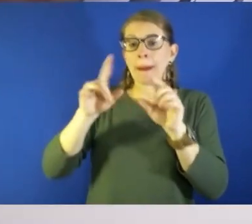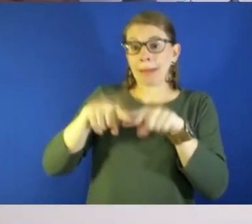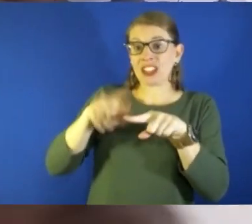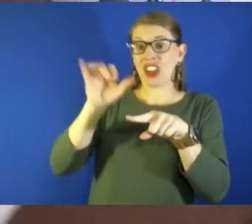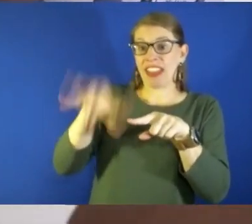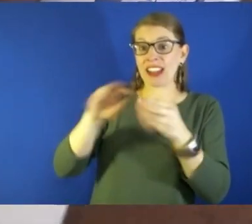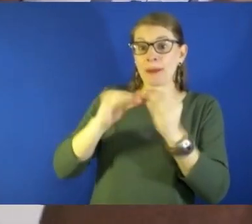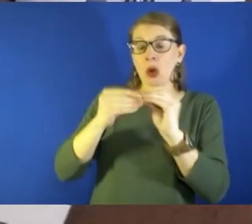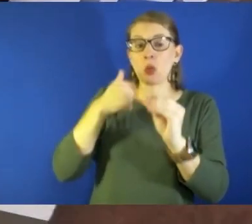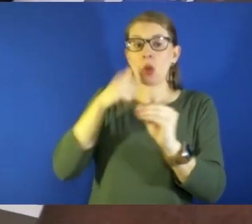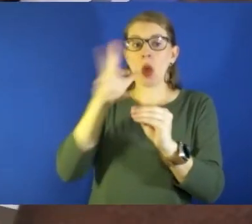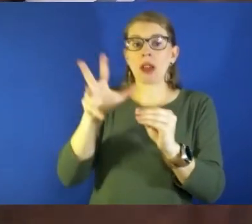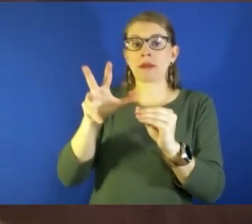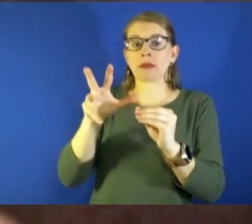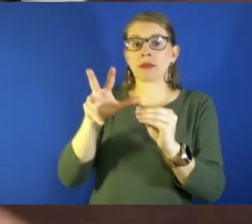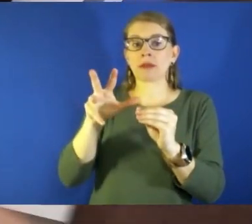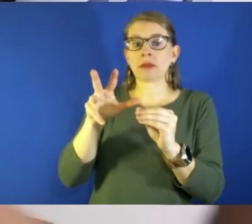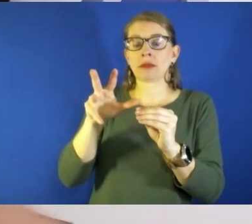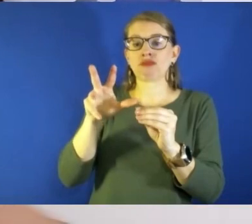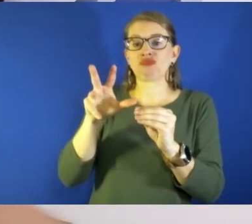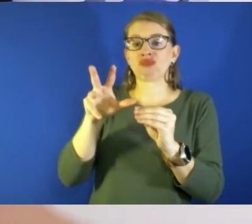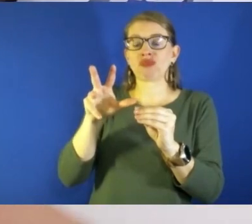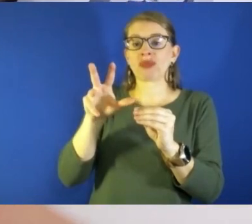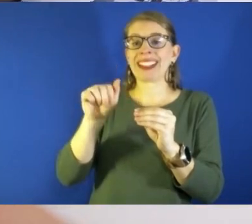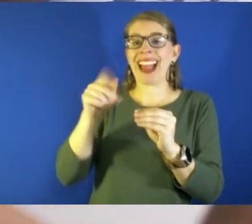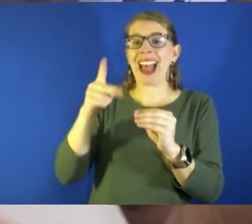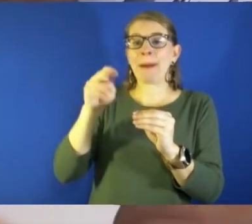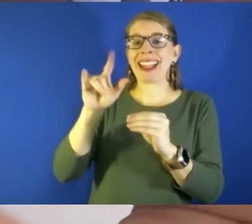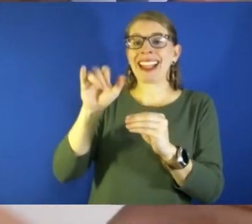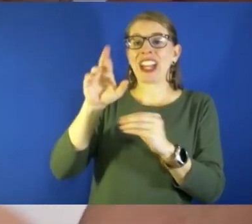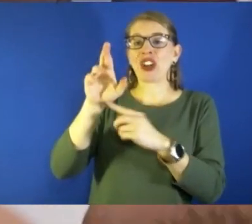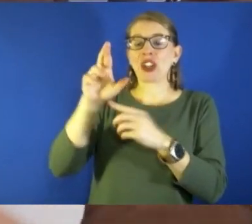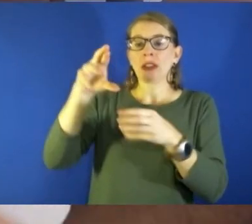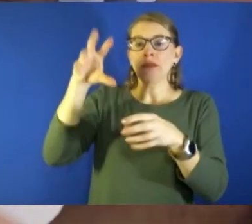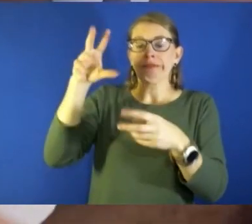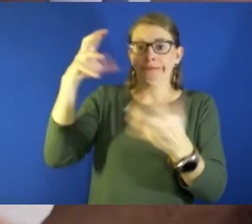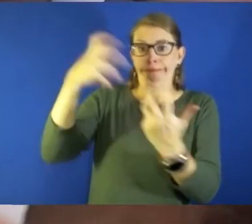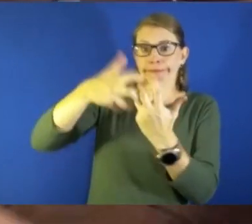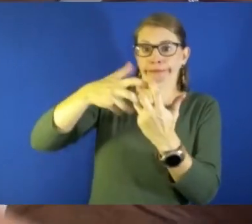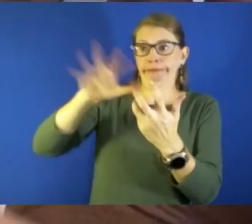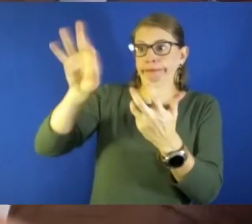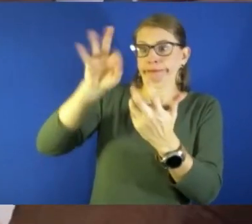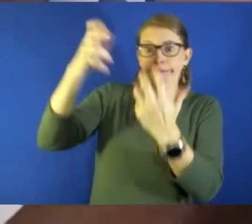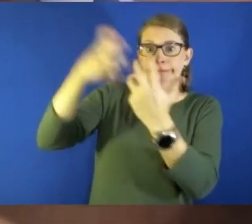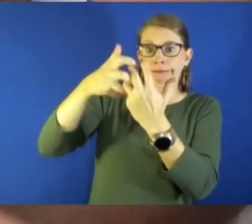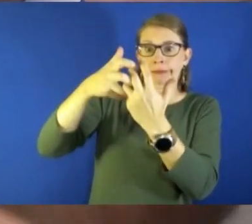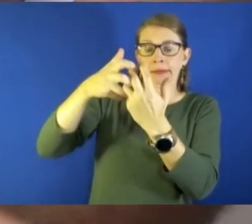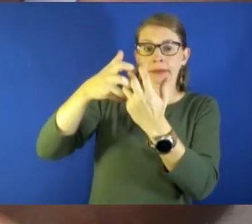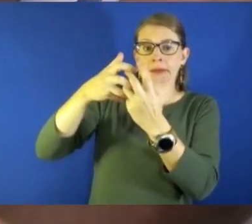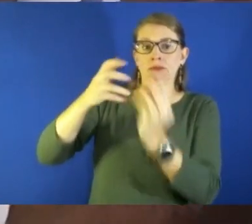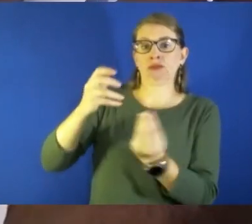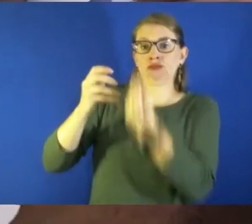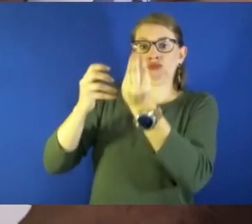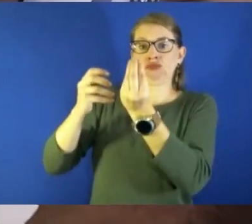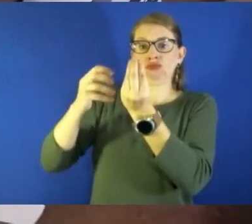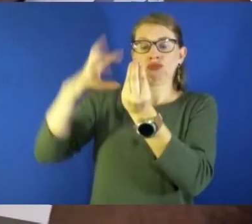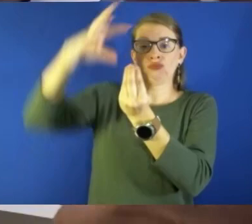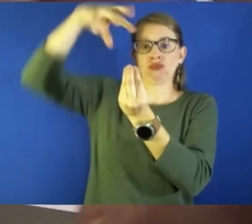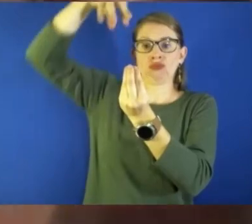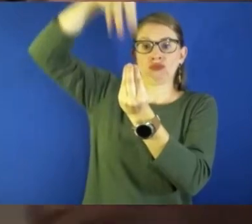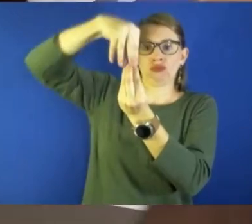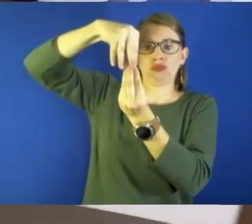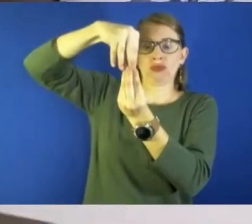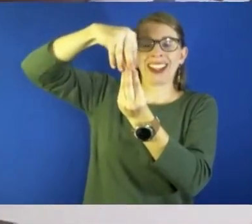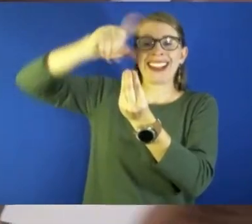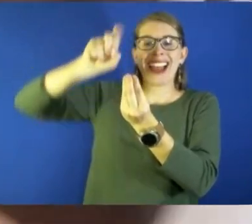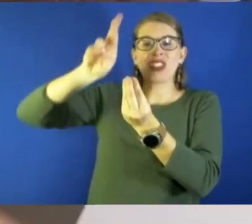select the applicator that is exactly that diameter. And then we mount it on this X-ray source.